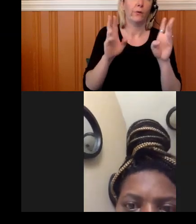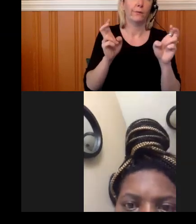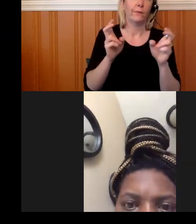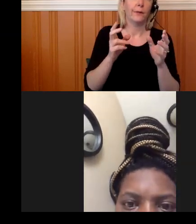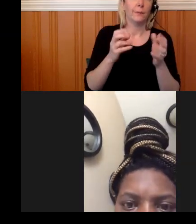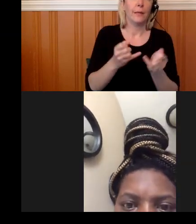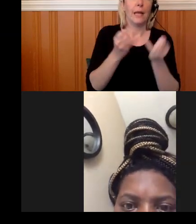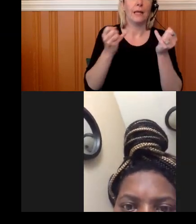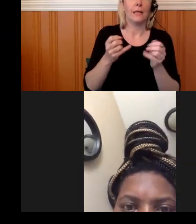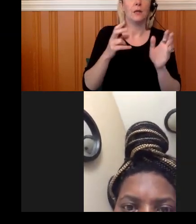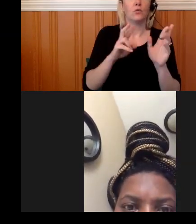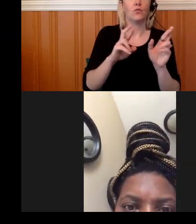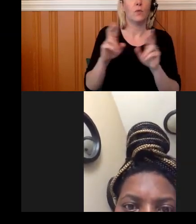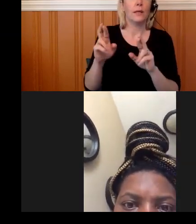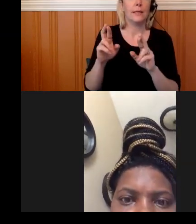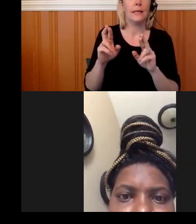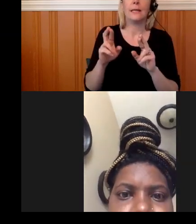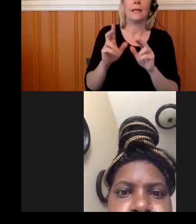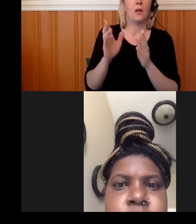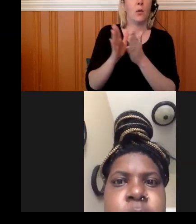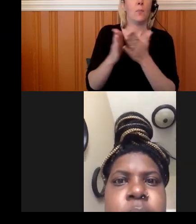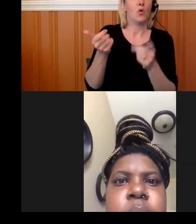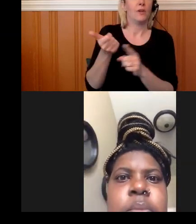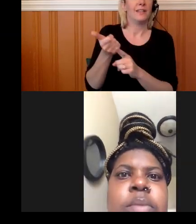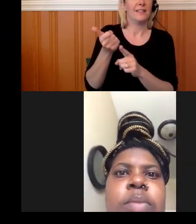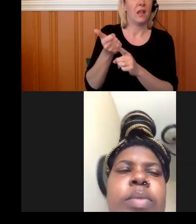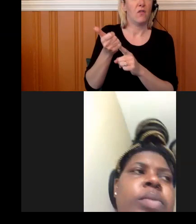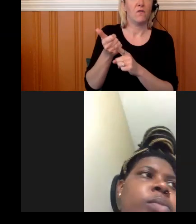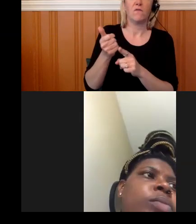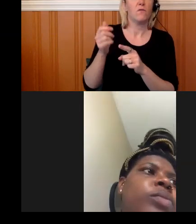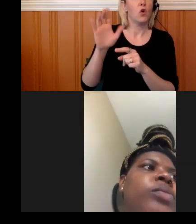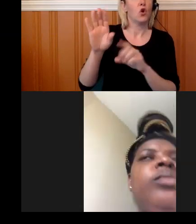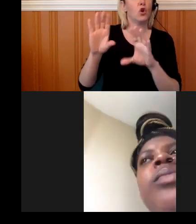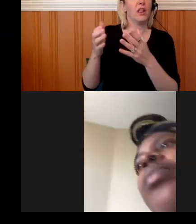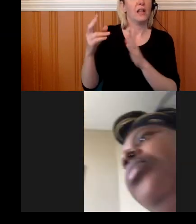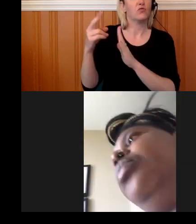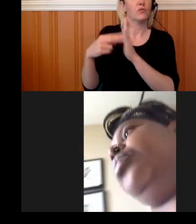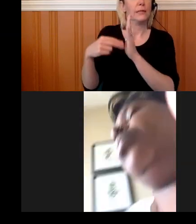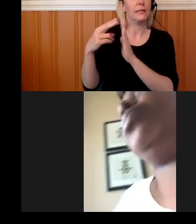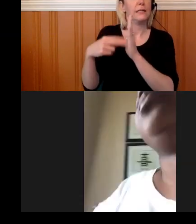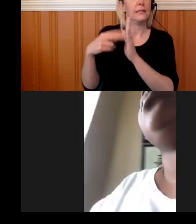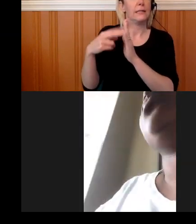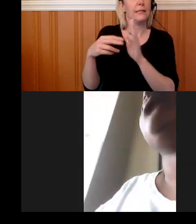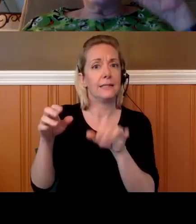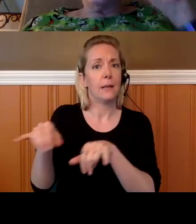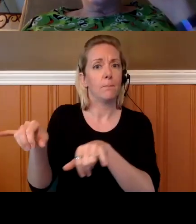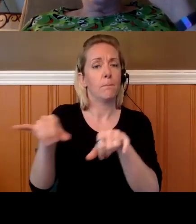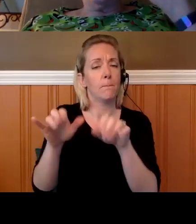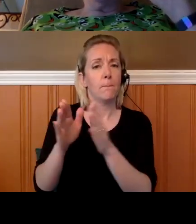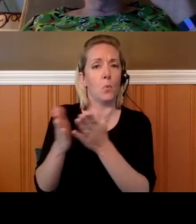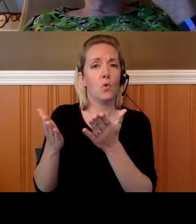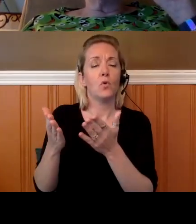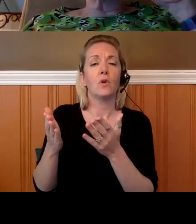spaghetti?" They took the text that the rest of her peers were hearing, because that's what she wanted,